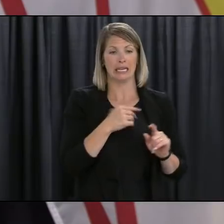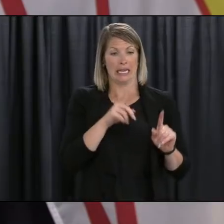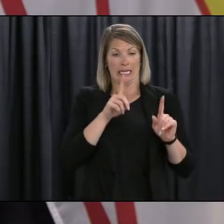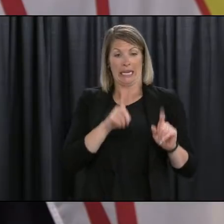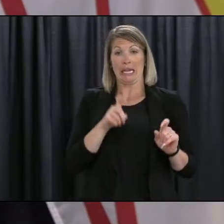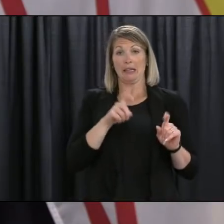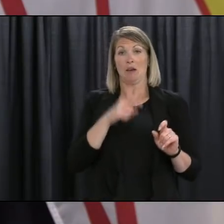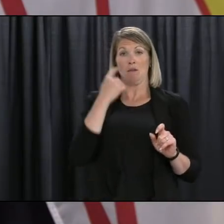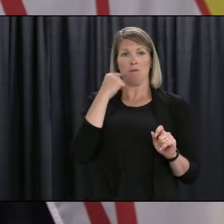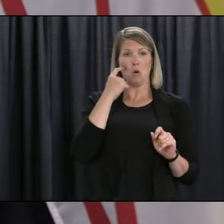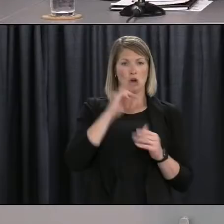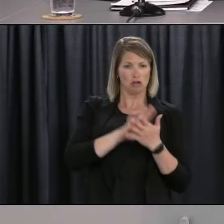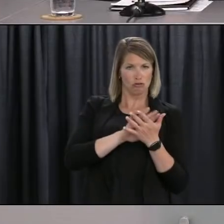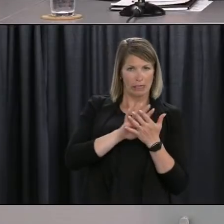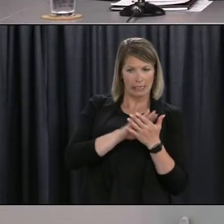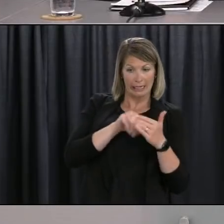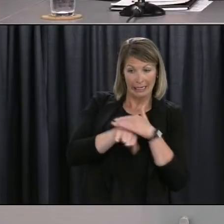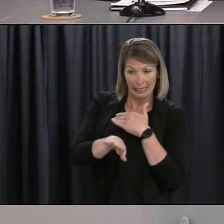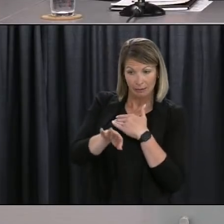for.